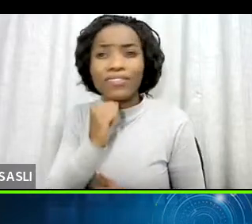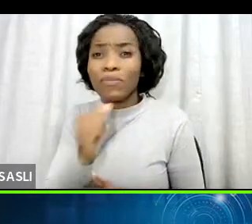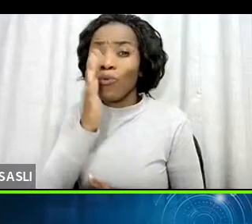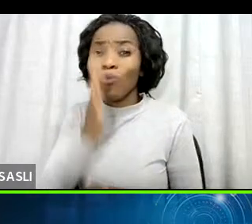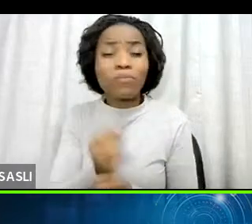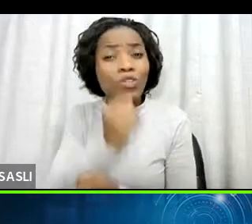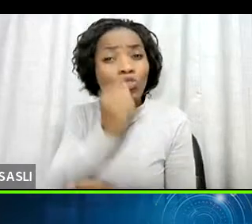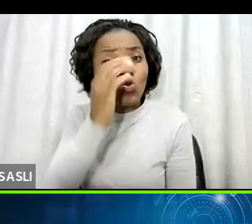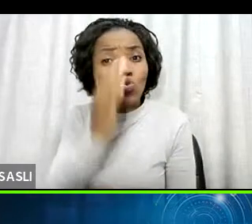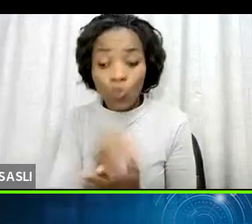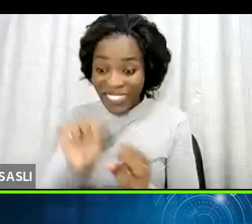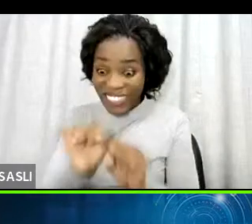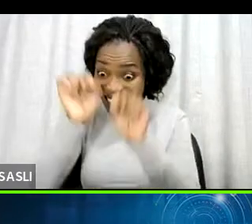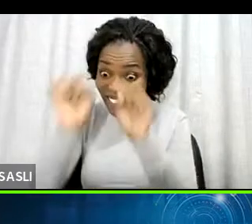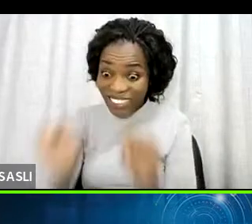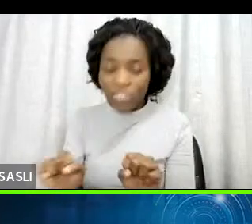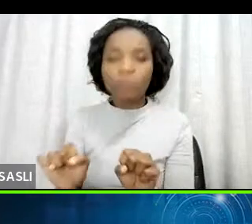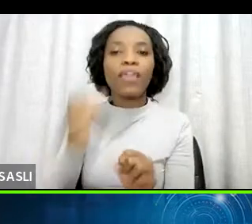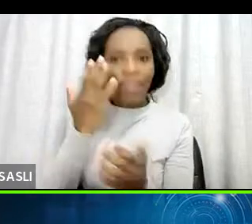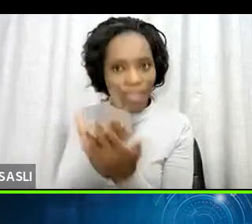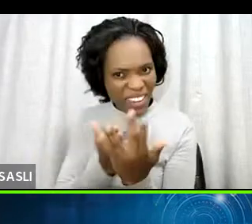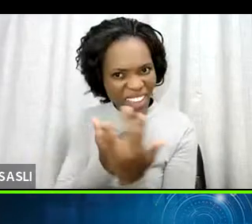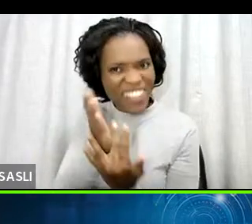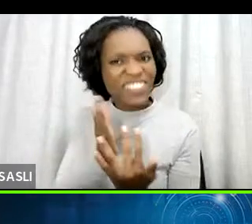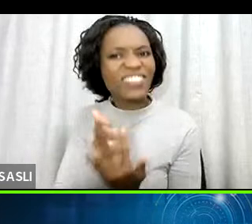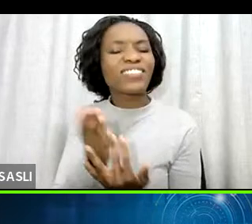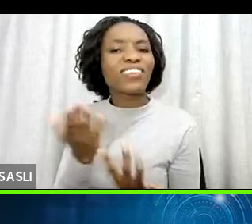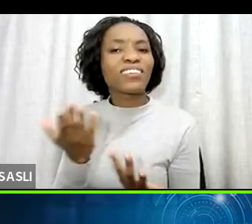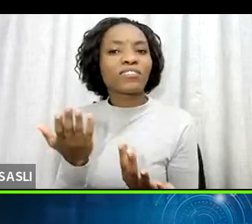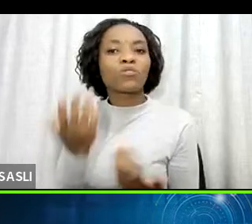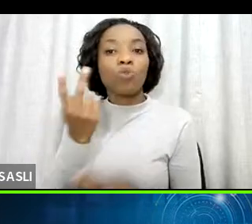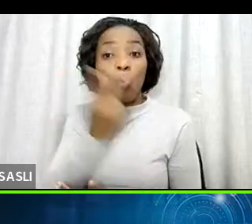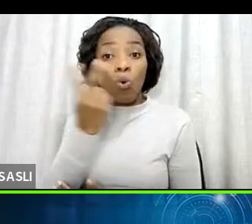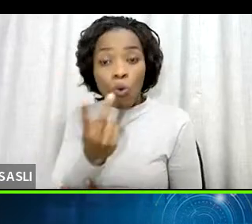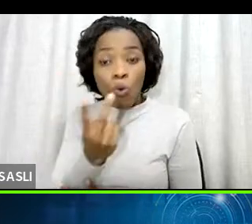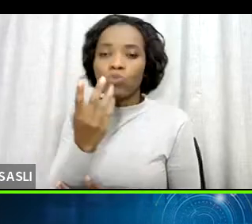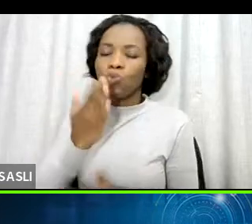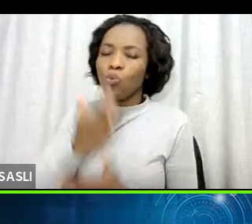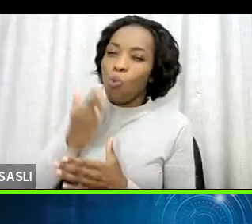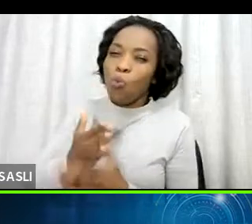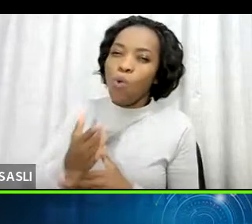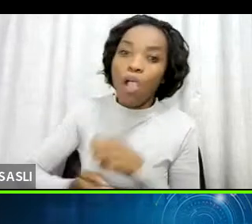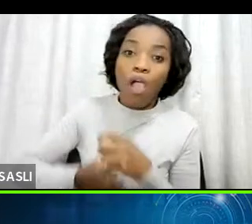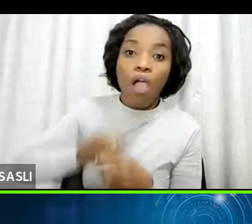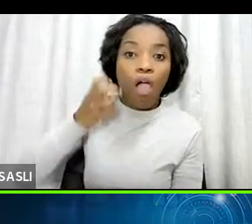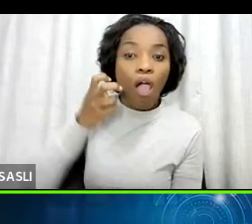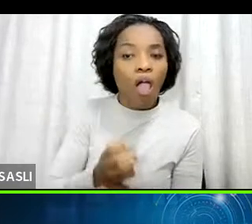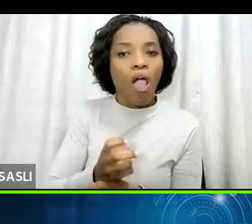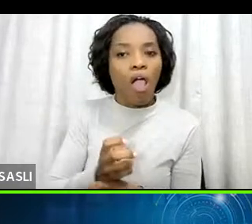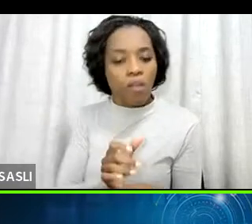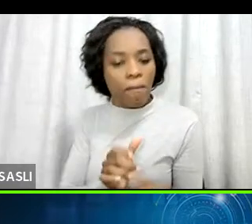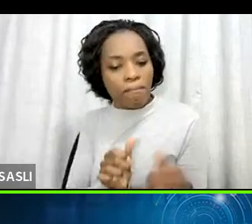our systems are accessible to you. We are also working hard with partner